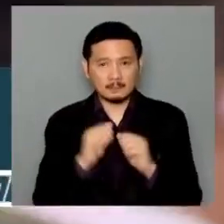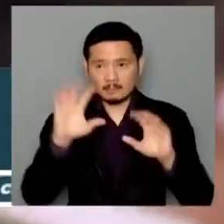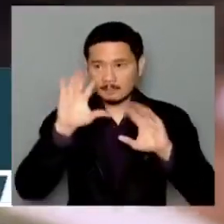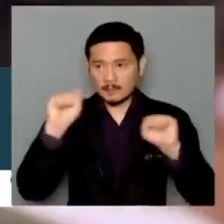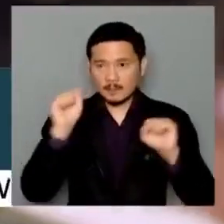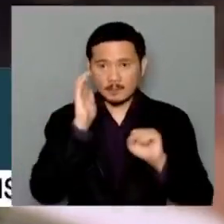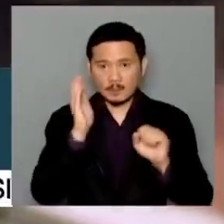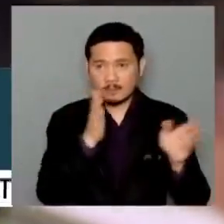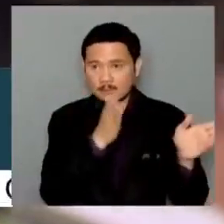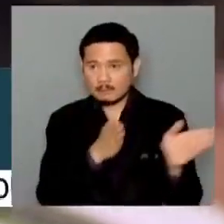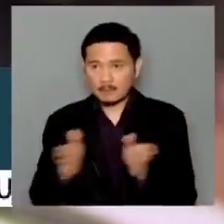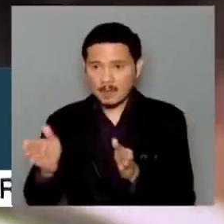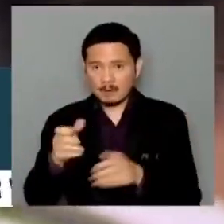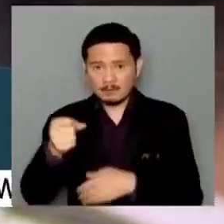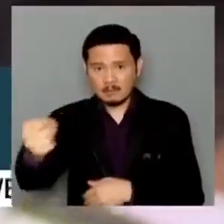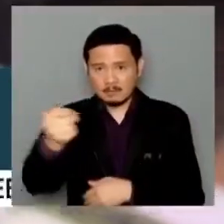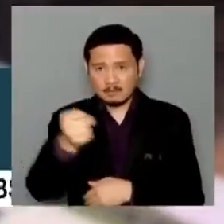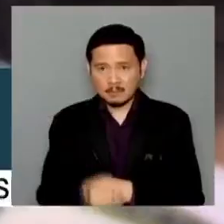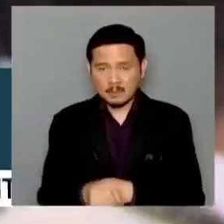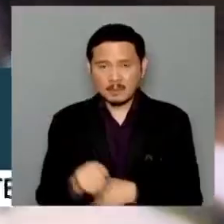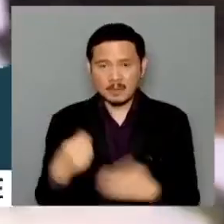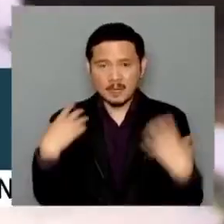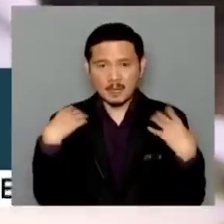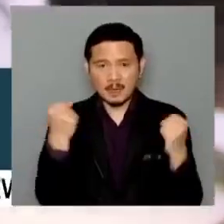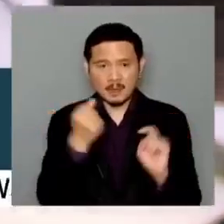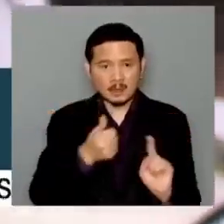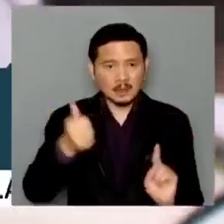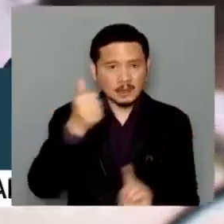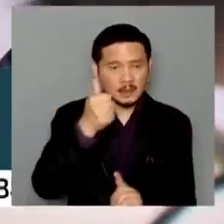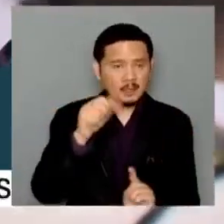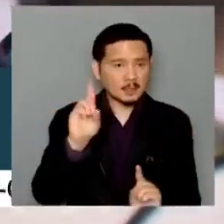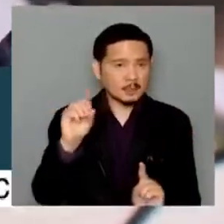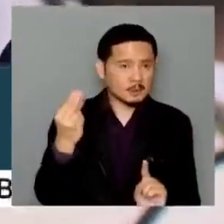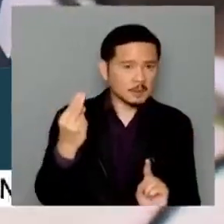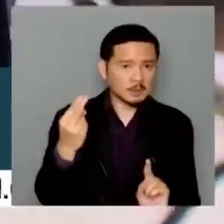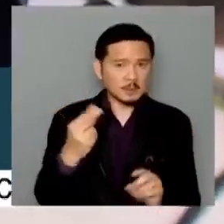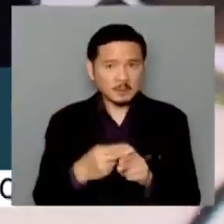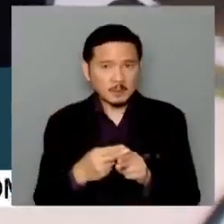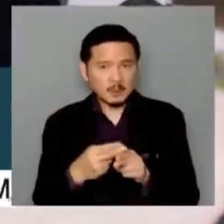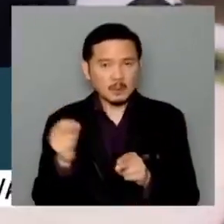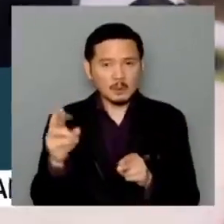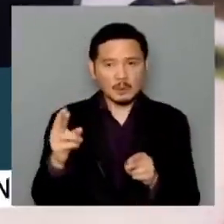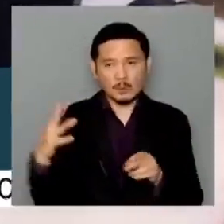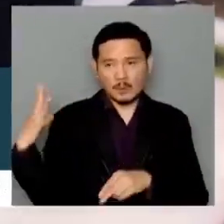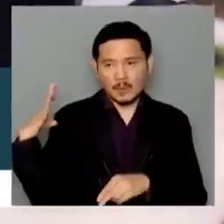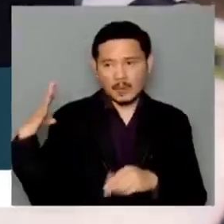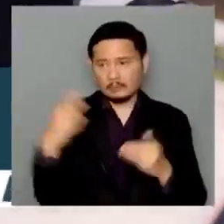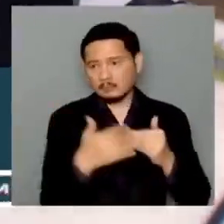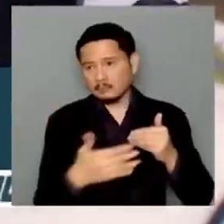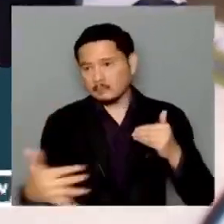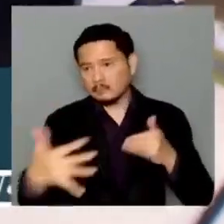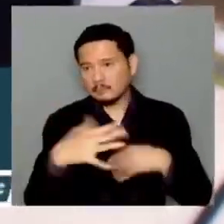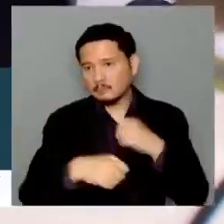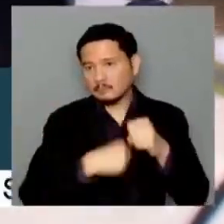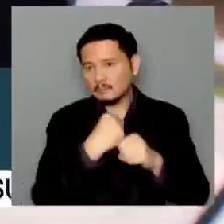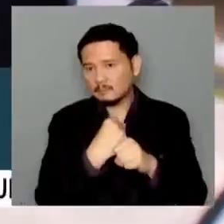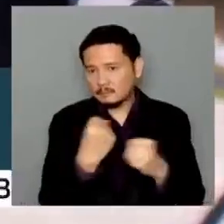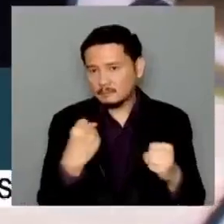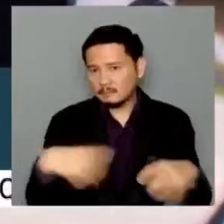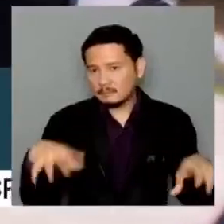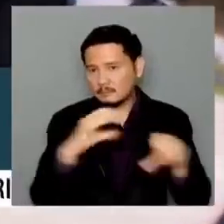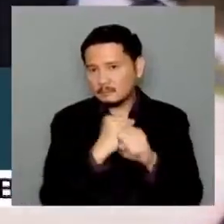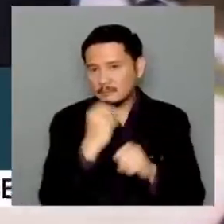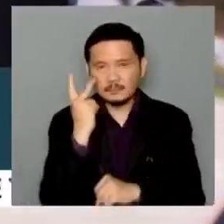appoint a health secretary anytime soon, or he will wait until the end of the year before he does that. But